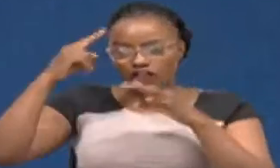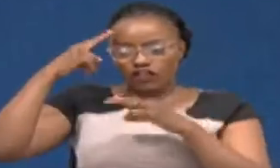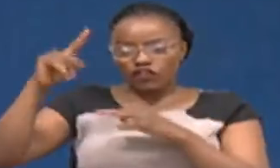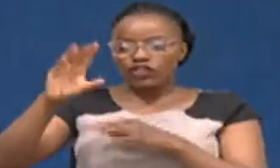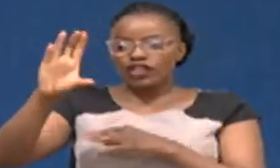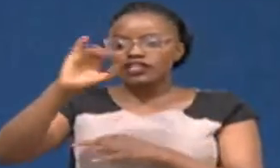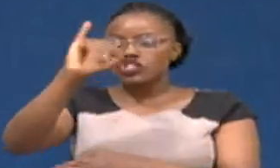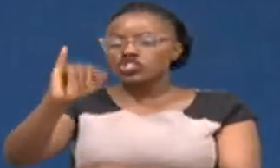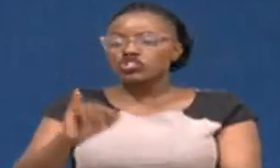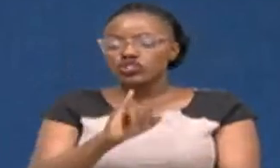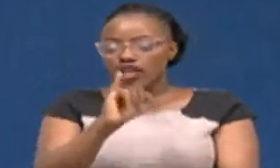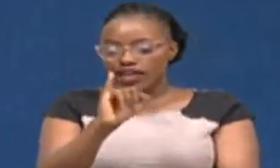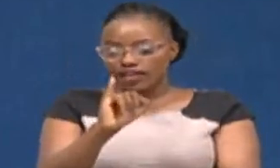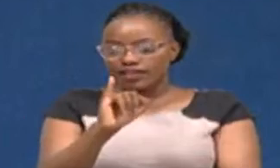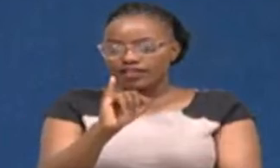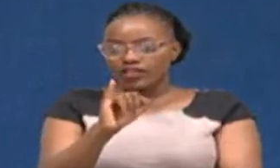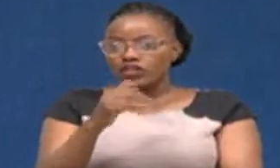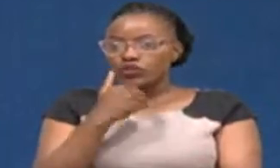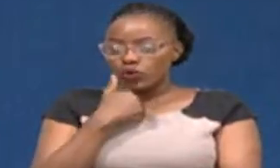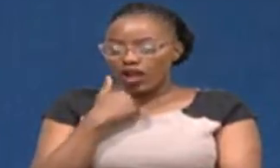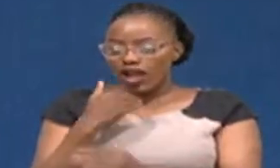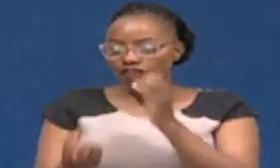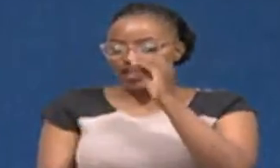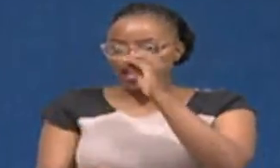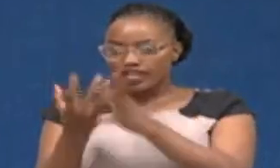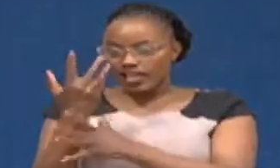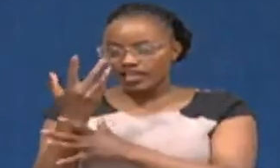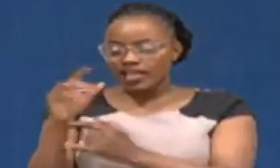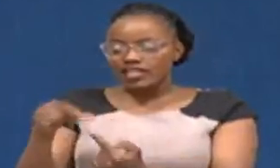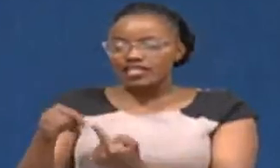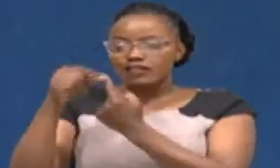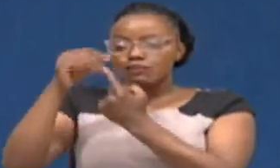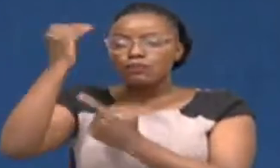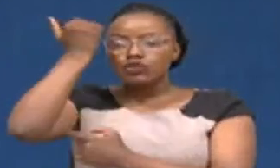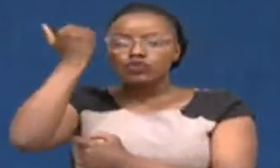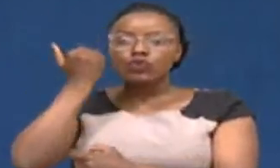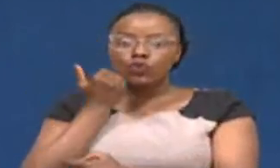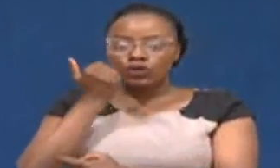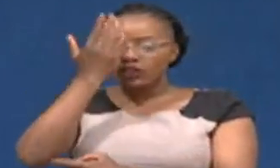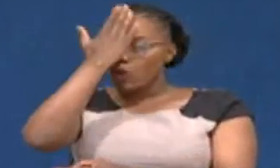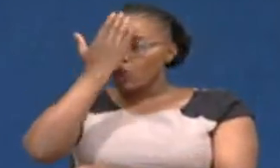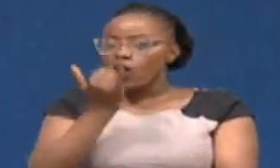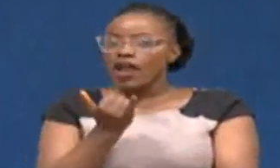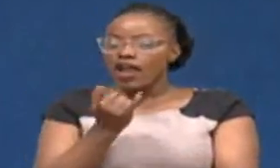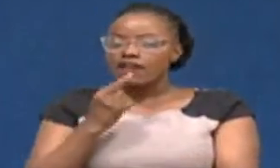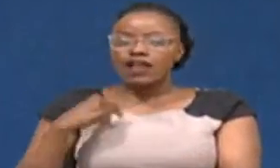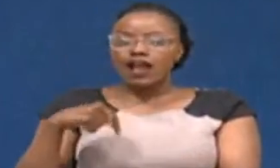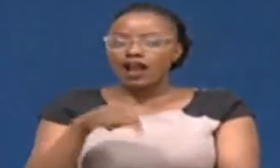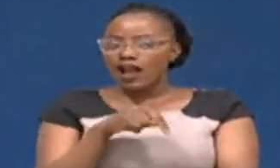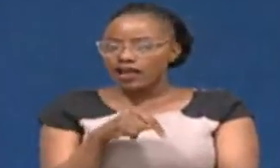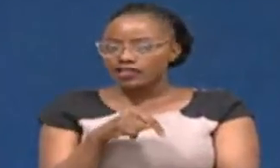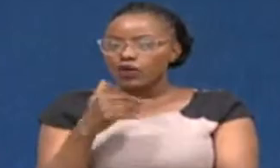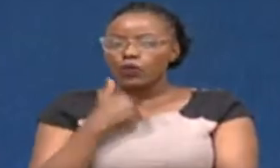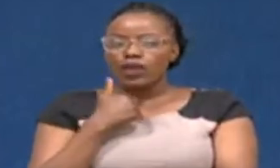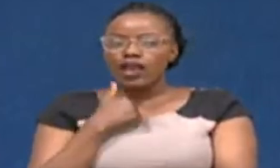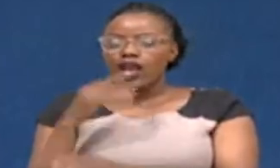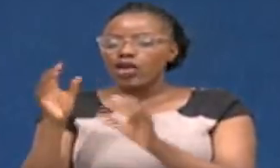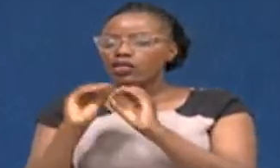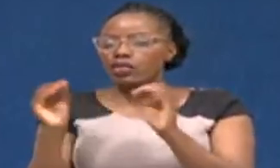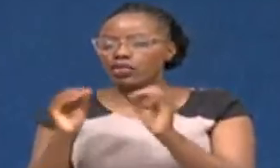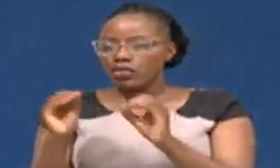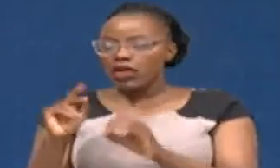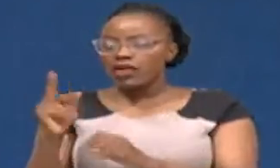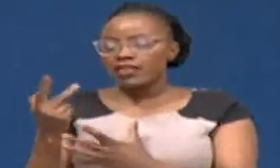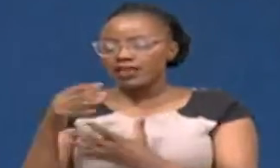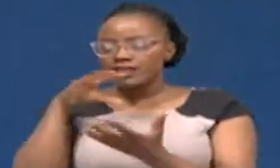Chief Justice to create special courts so that we don't have these